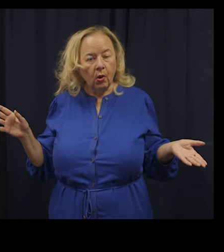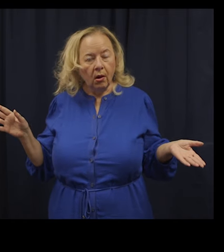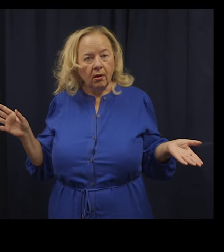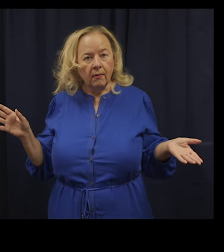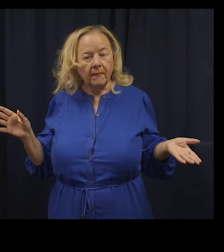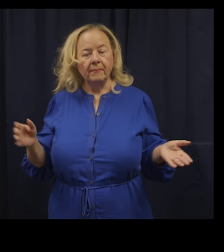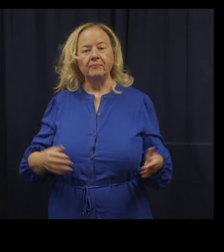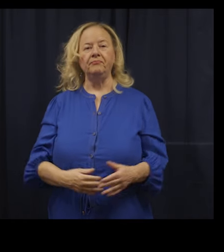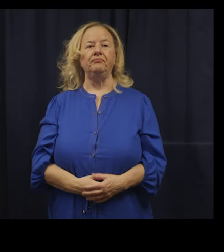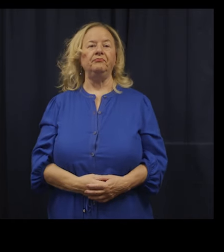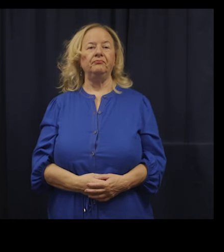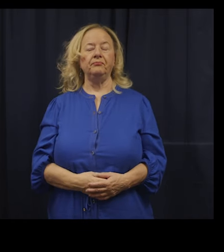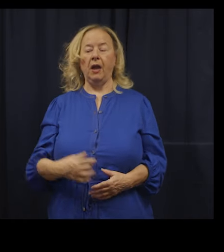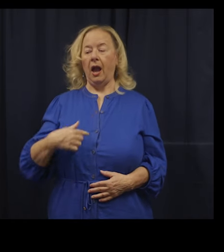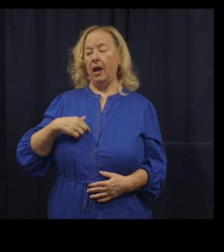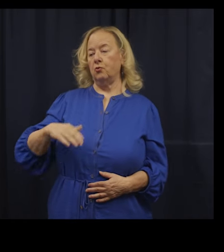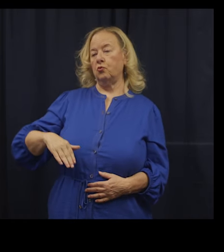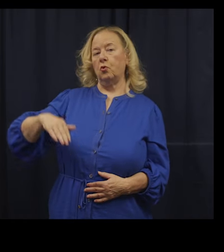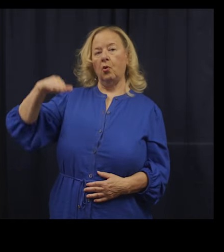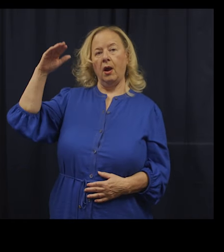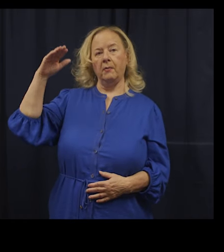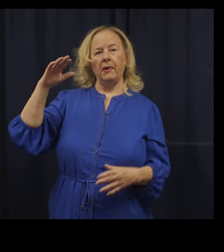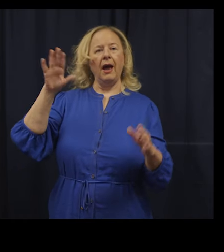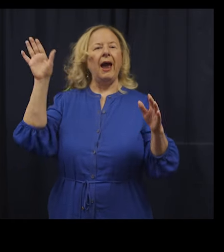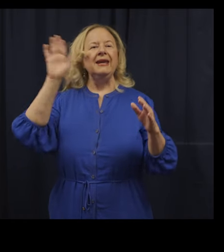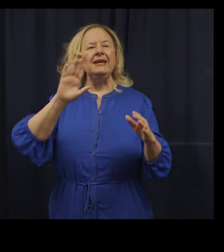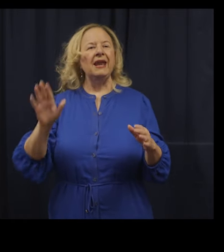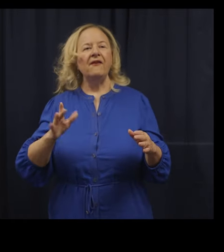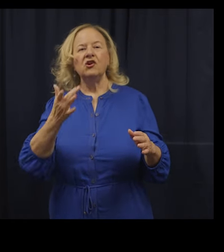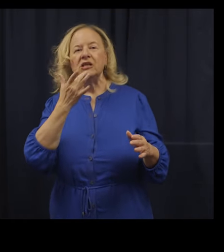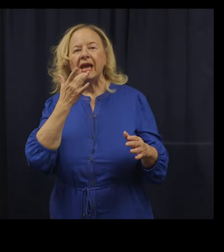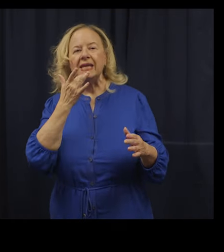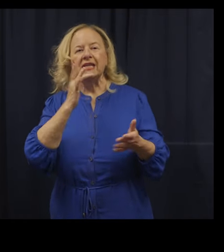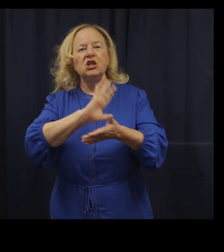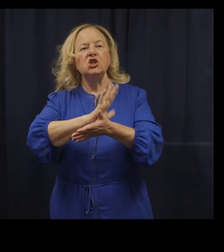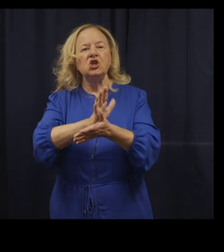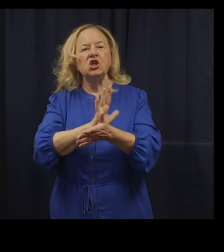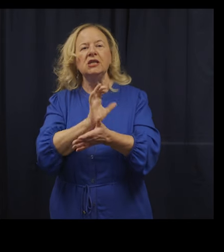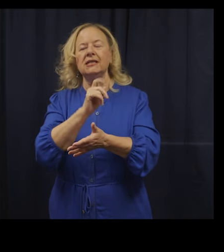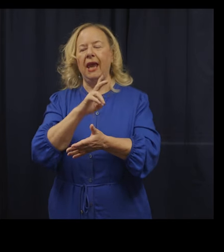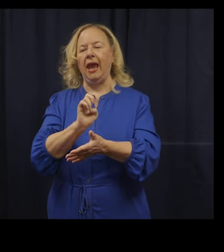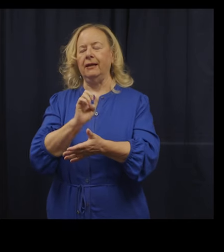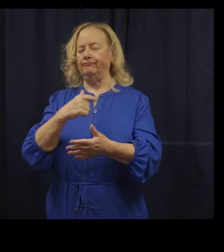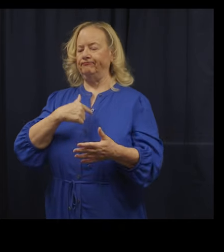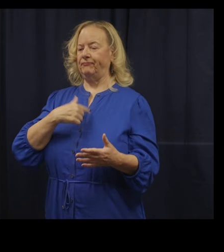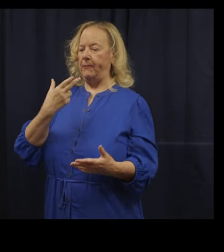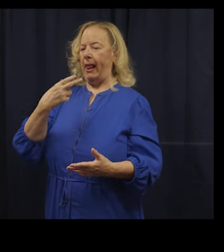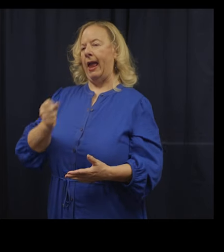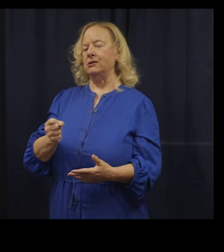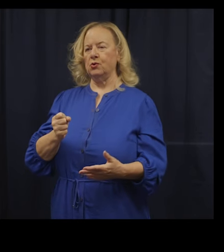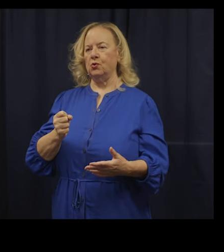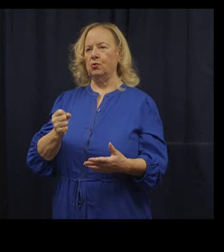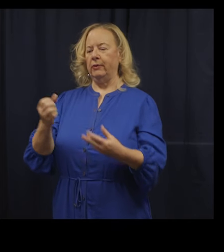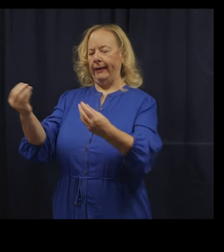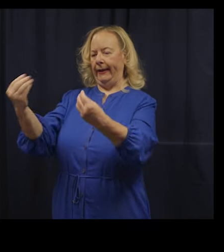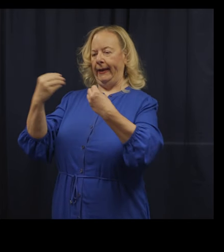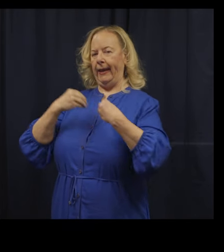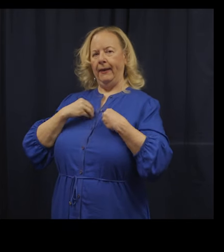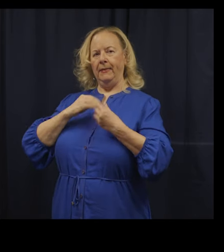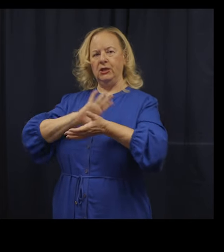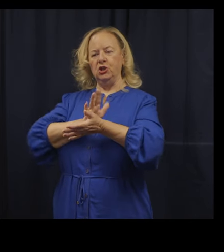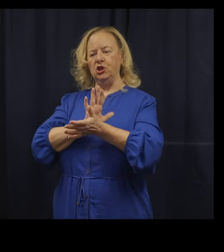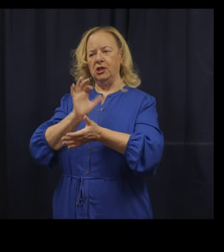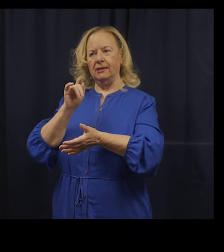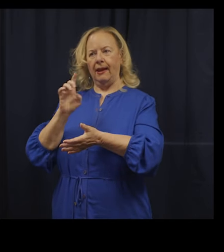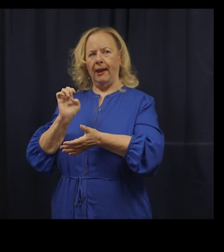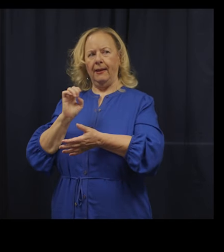And when I grew up, I never had cheesecake. And all of a sudden, I'm in high school, and they're offering cheesecake. And I thought,